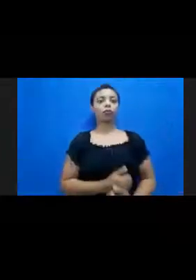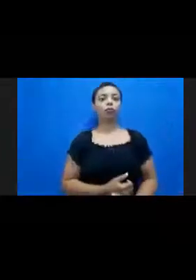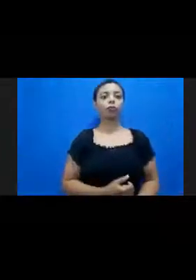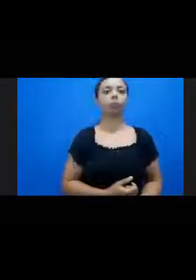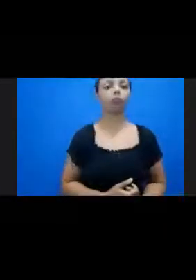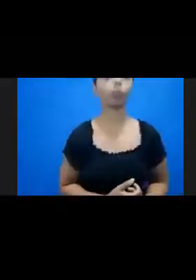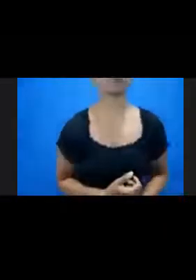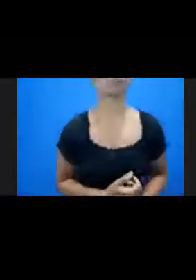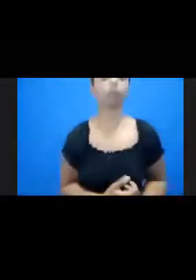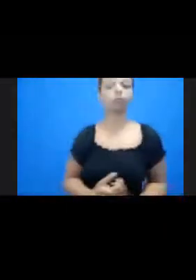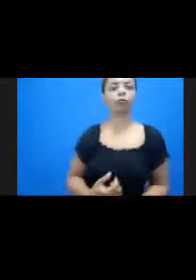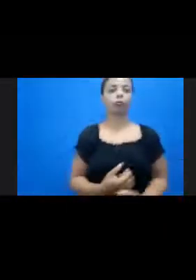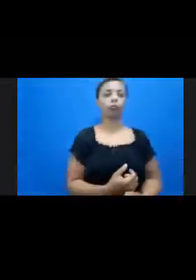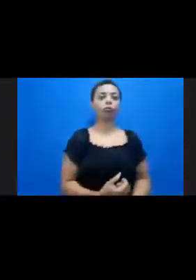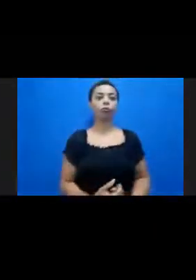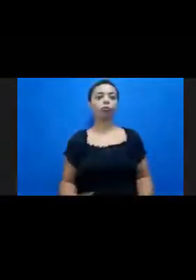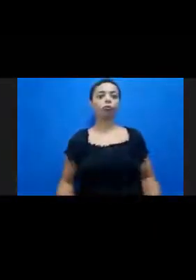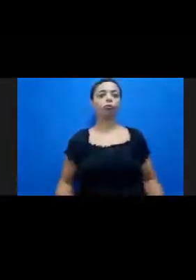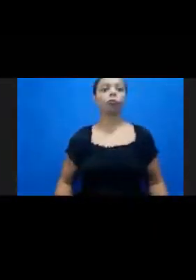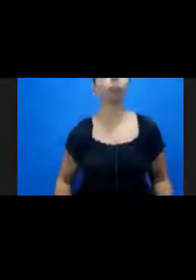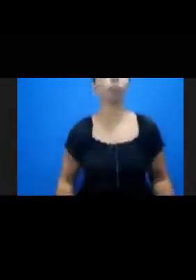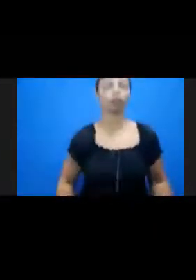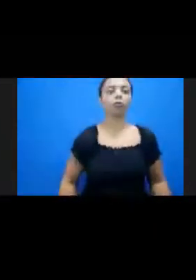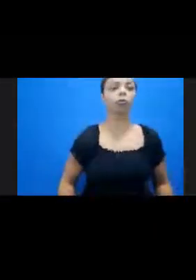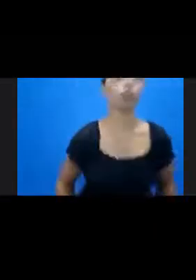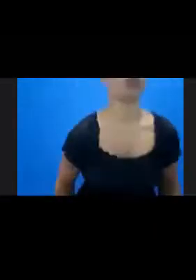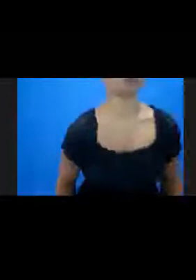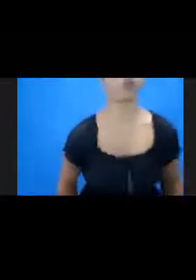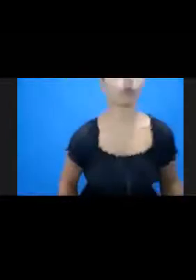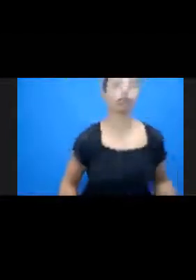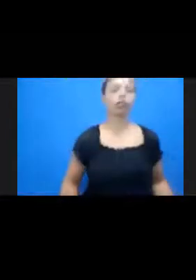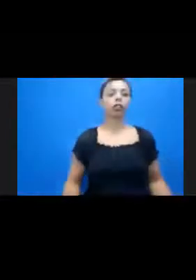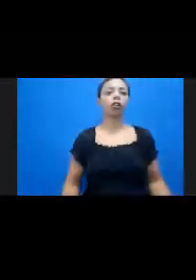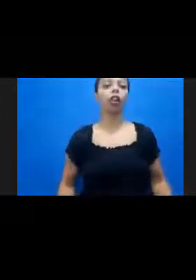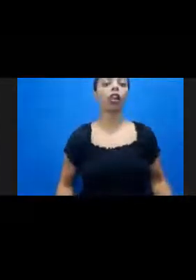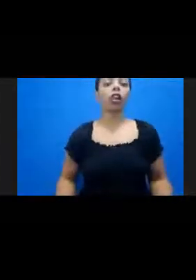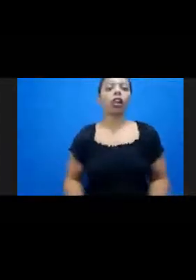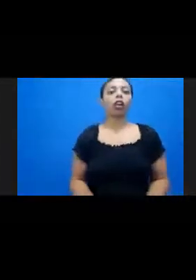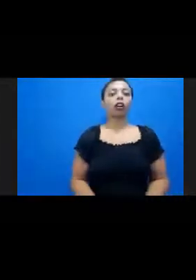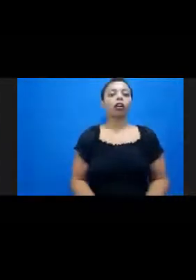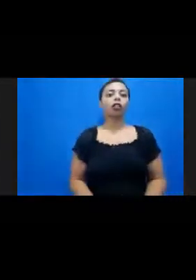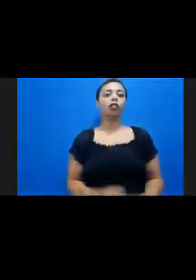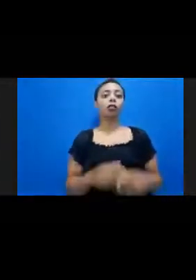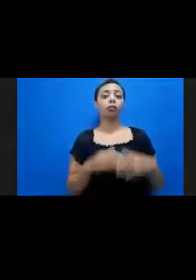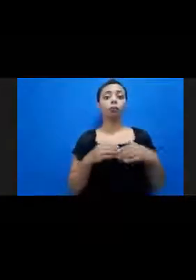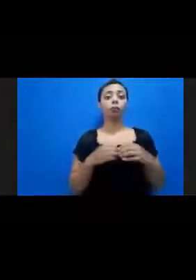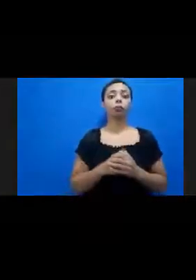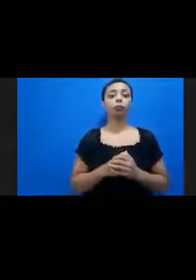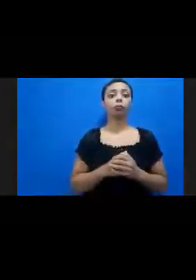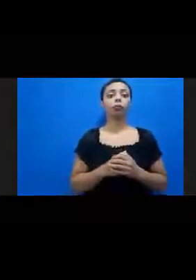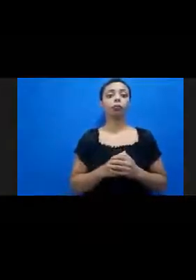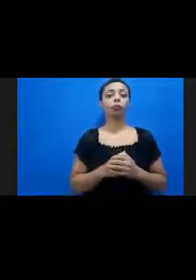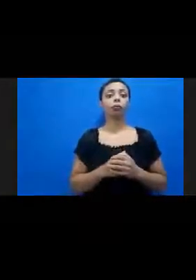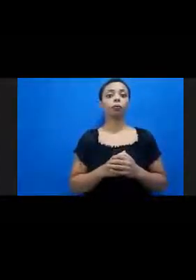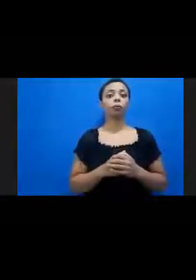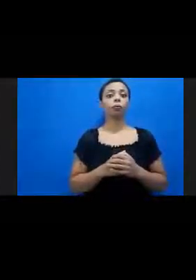is, approximately. It's not very precise, but it can tell, something within a meter or so. Is it,